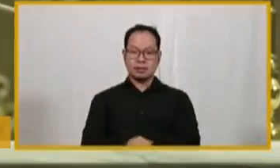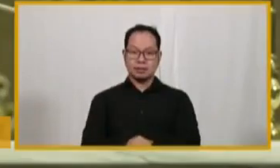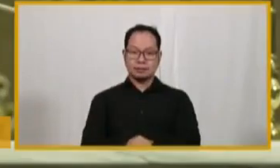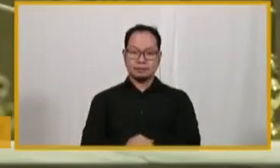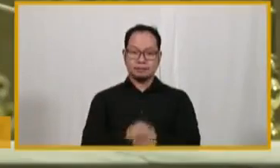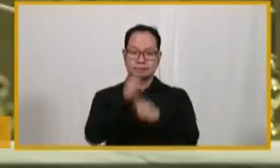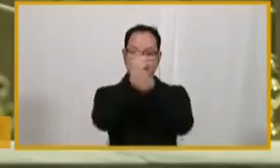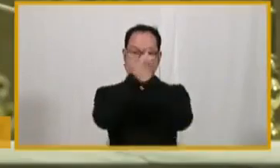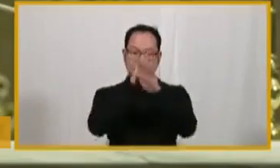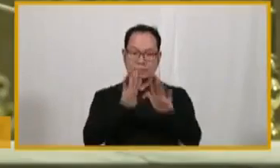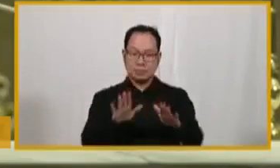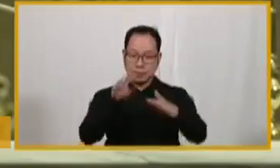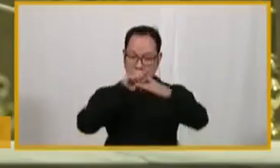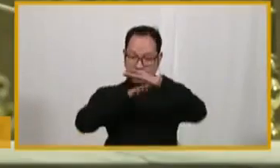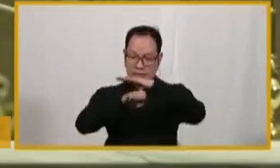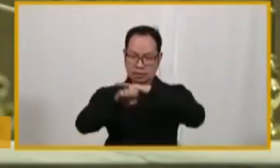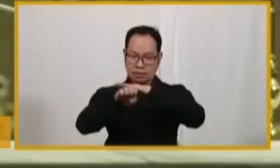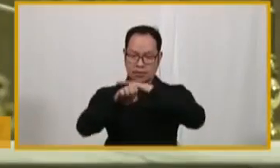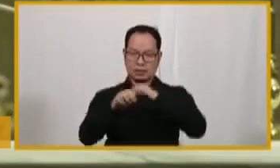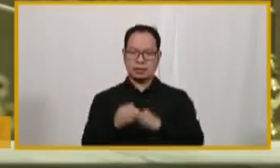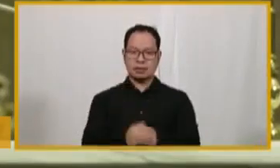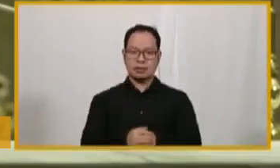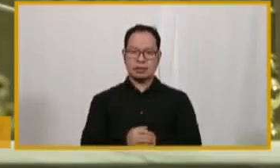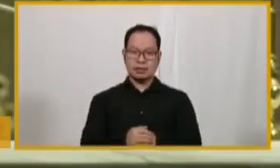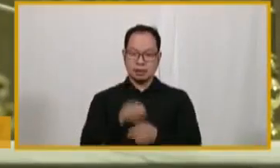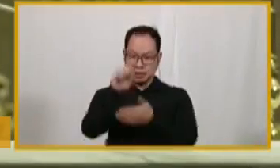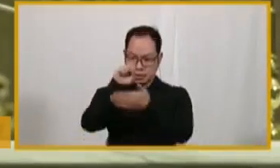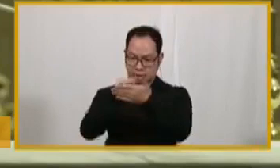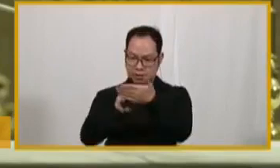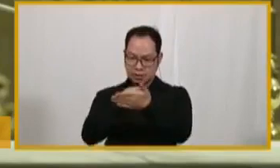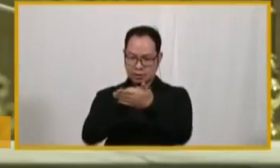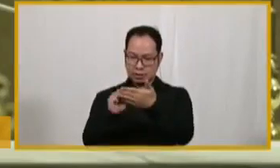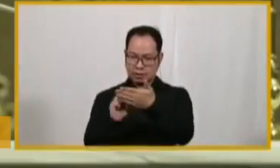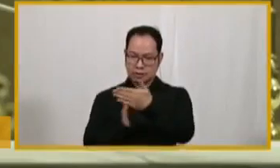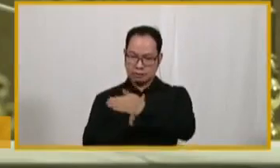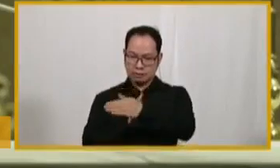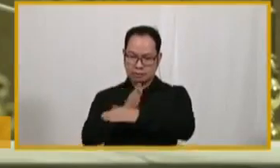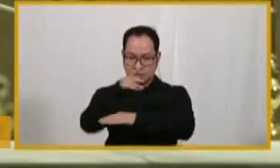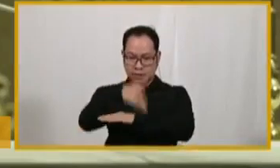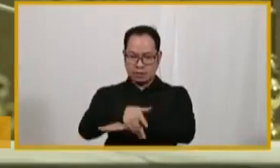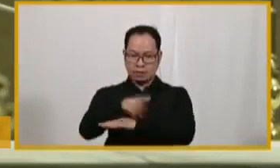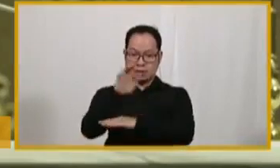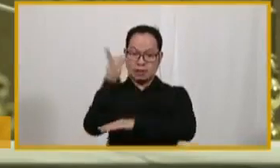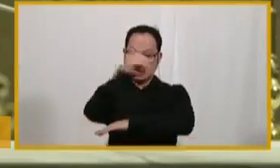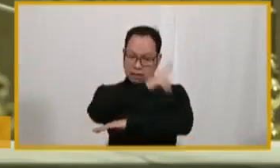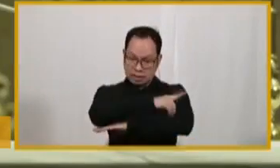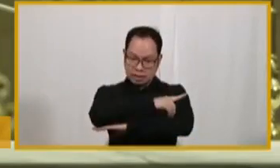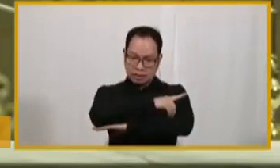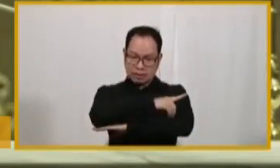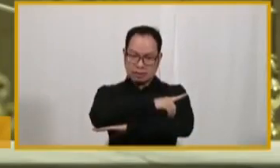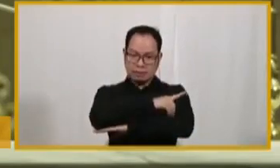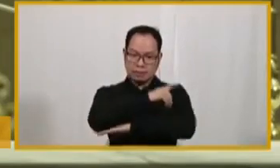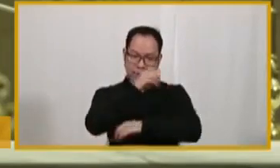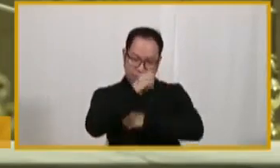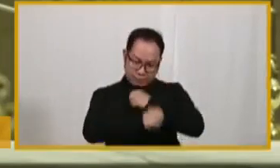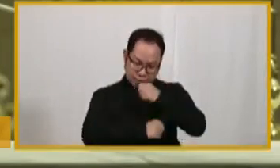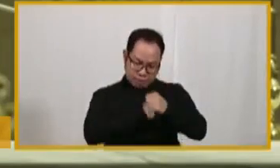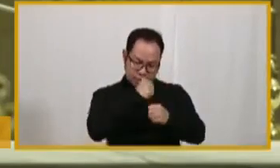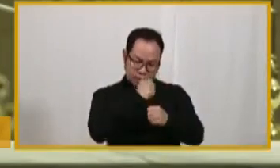solemnly enters into the sacred Pascal Triduum of the